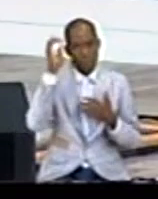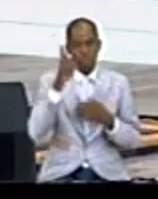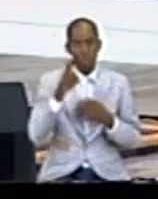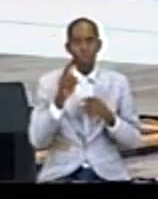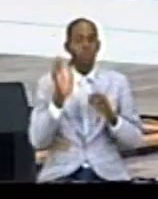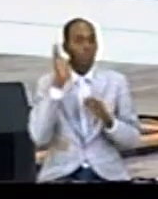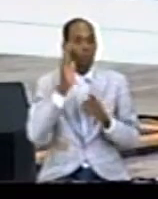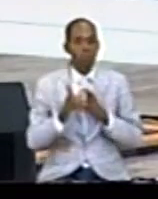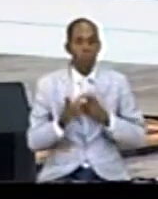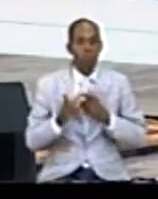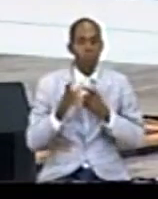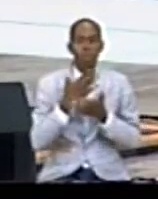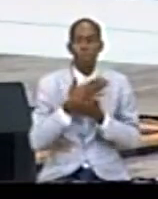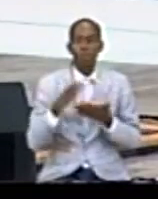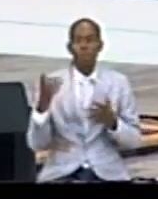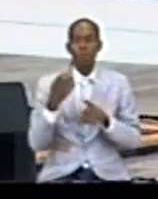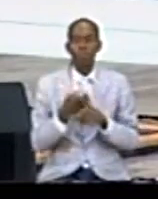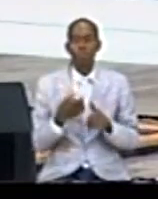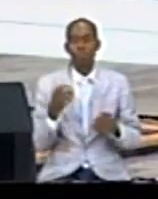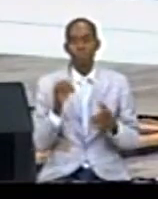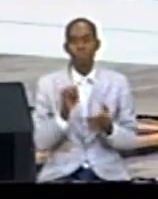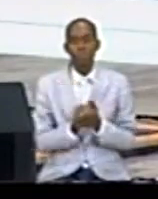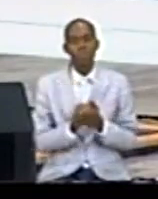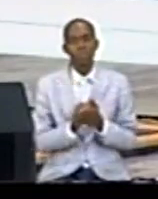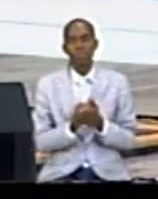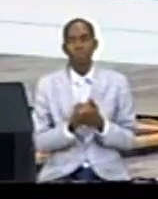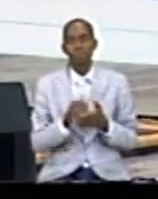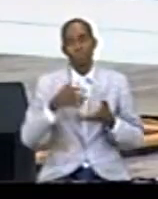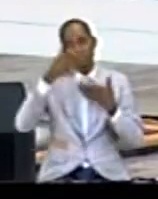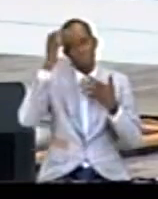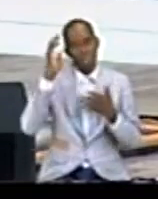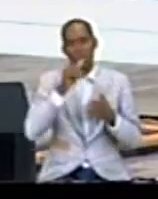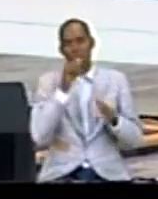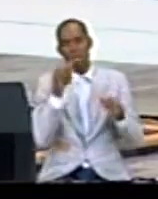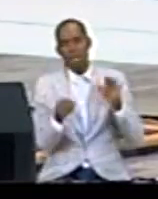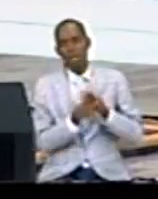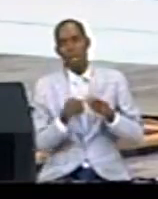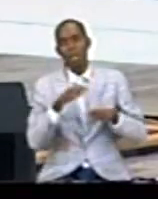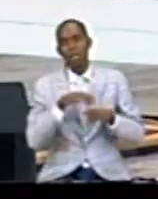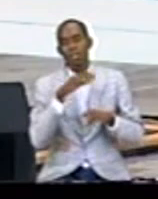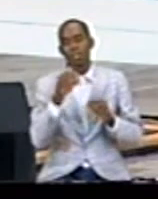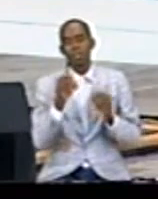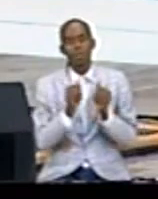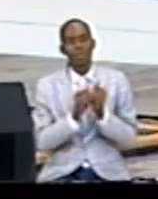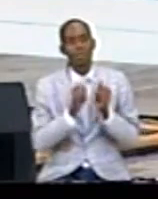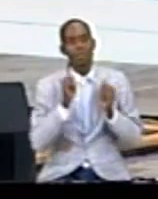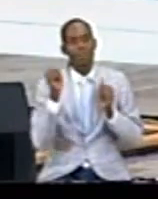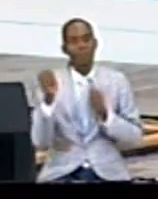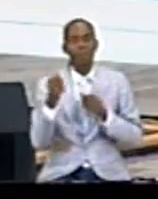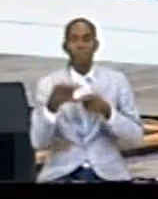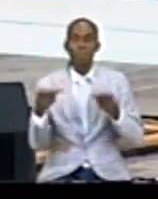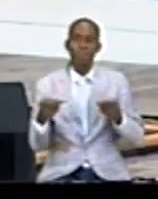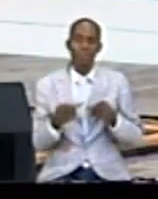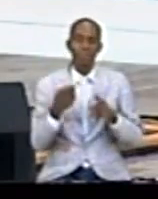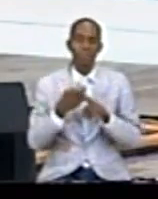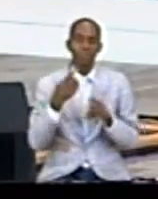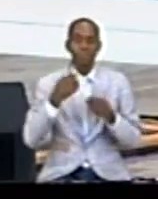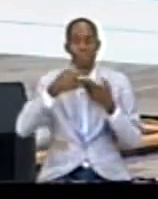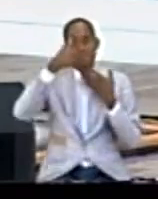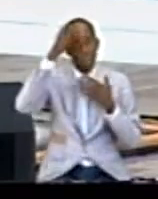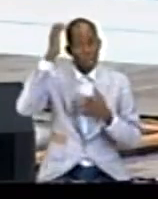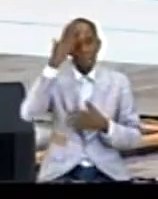away and keep at the greatest distance from the lion. Why? Because the